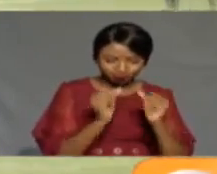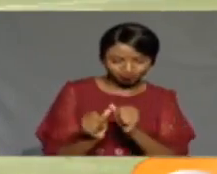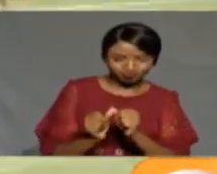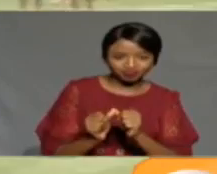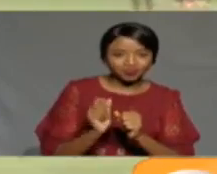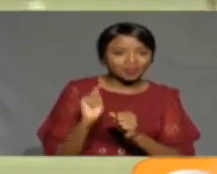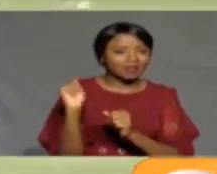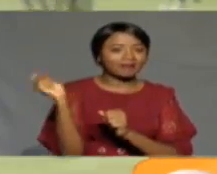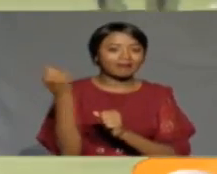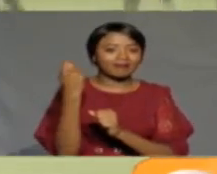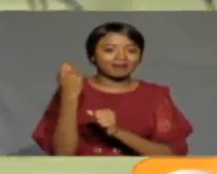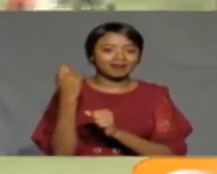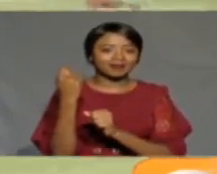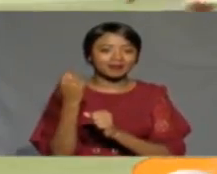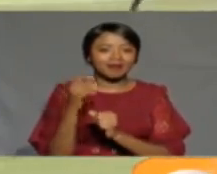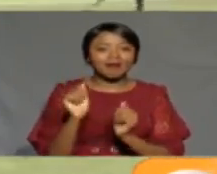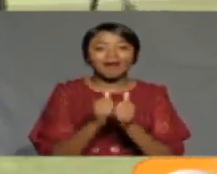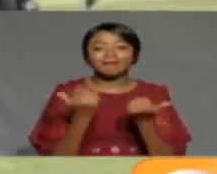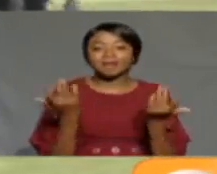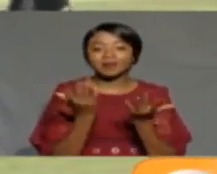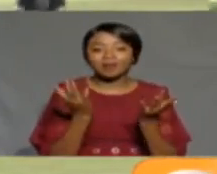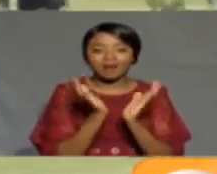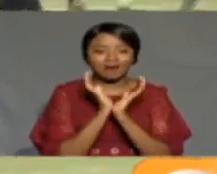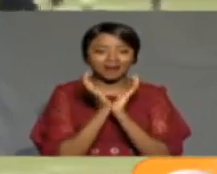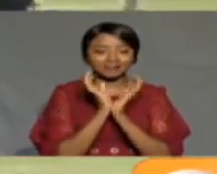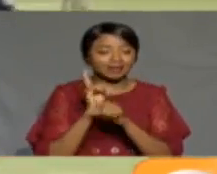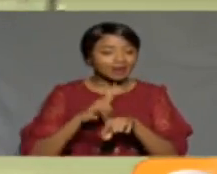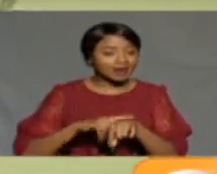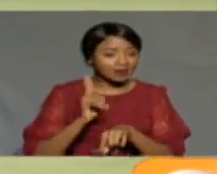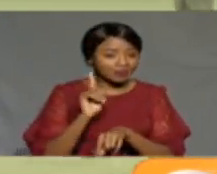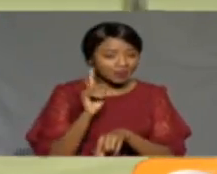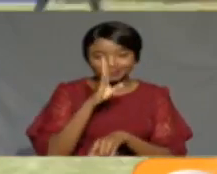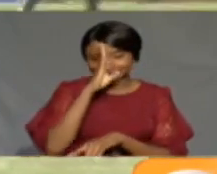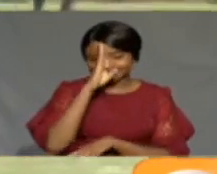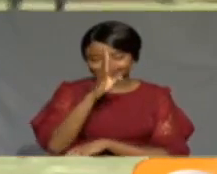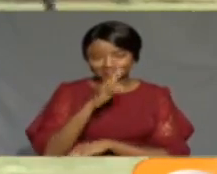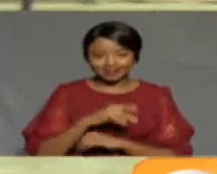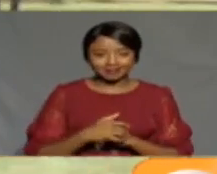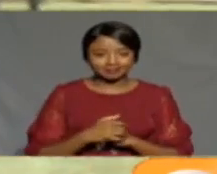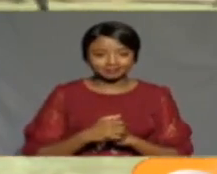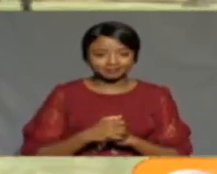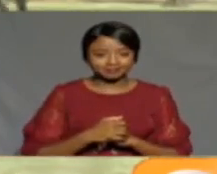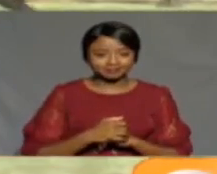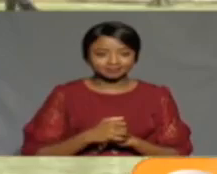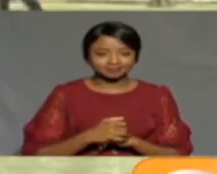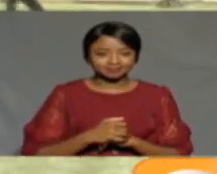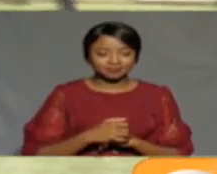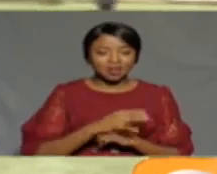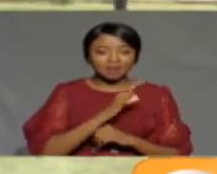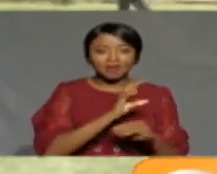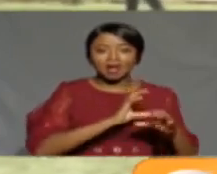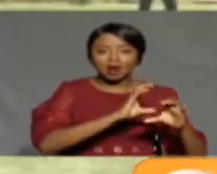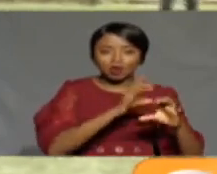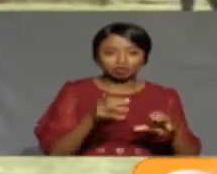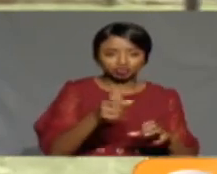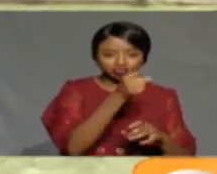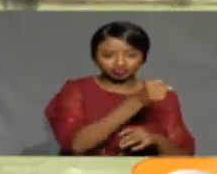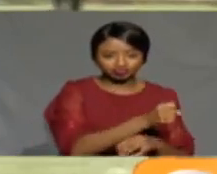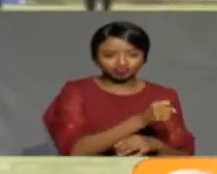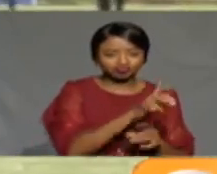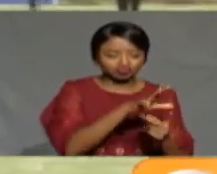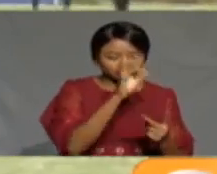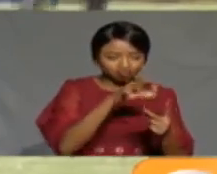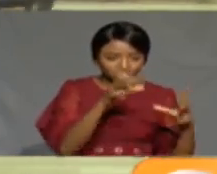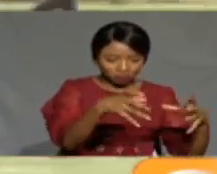stand hosts Kenya at the Kasarani Stadium on Sunday. Mubiru, who took charge after the departure of Sebastian Desabre, has